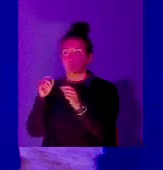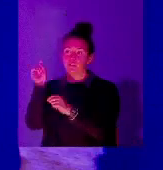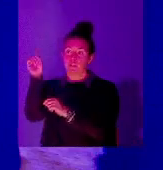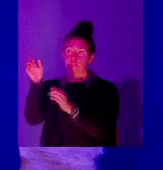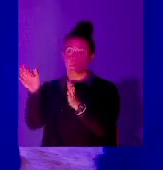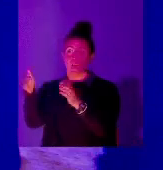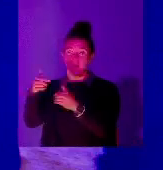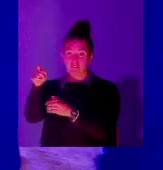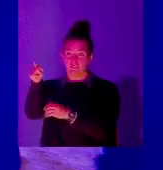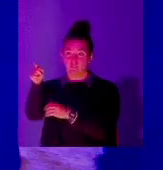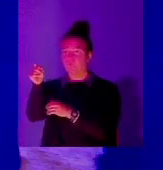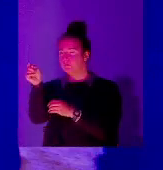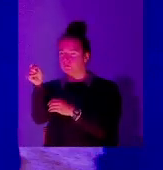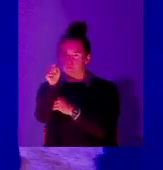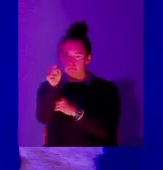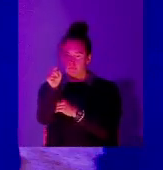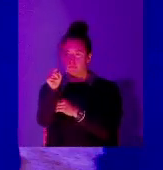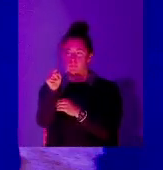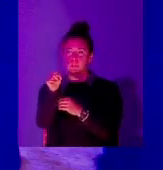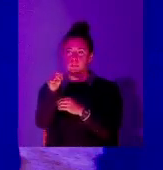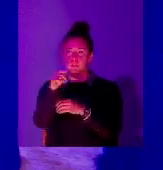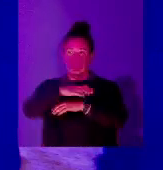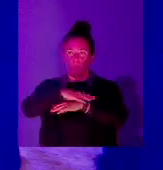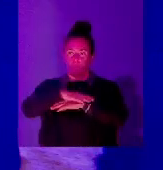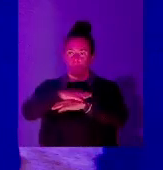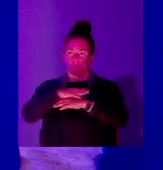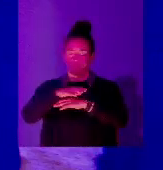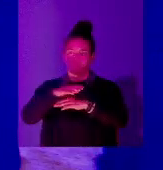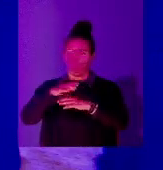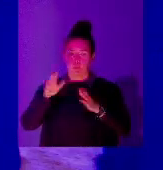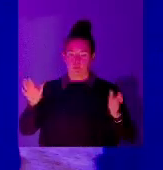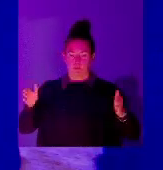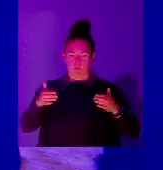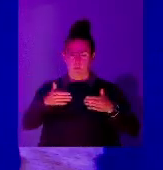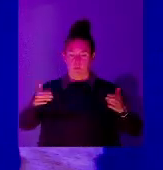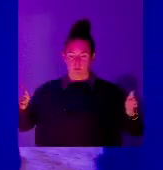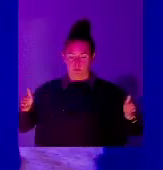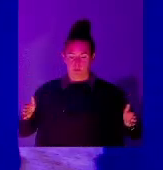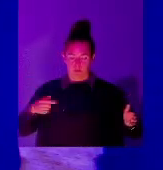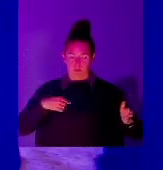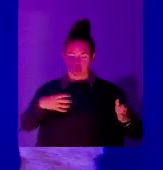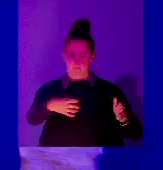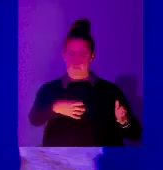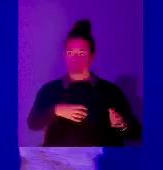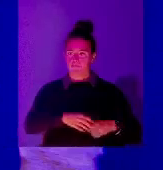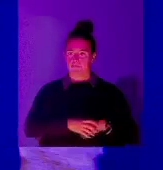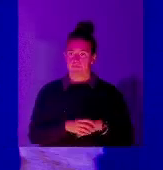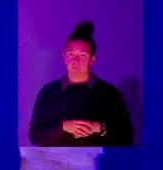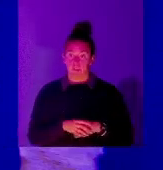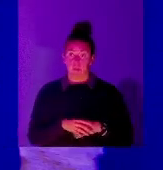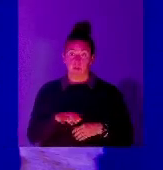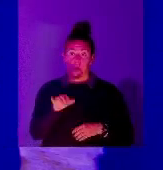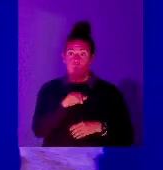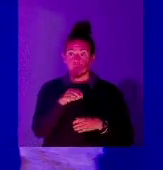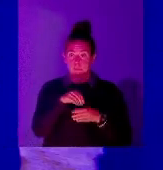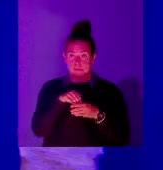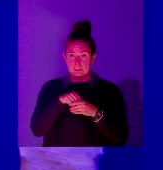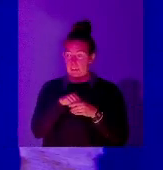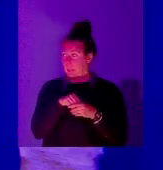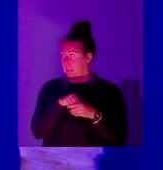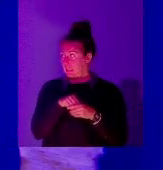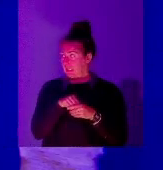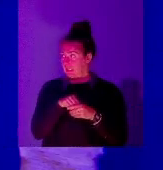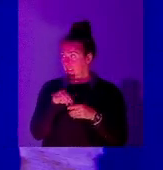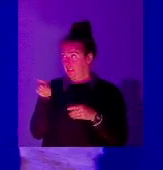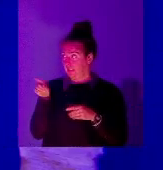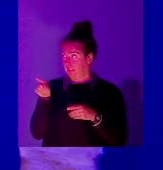sound booth at the center of the rear of the sanctuary. Also, inside there is a heaven